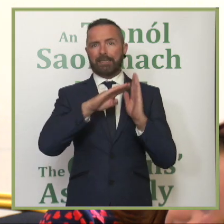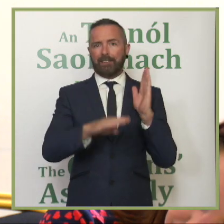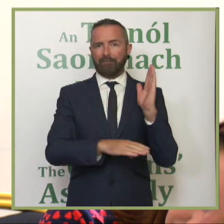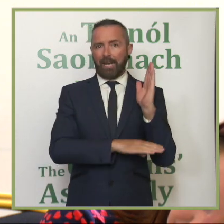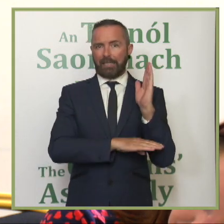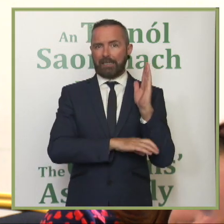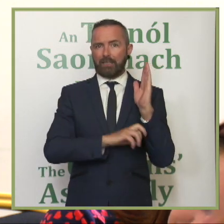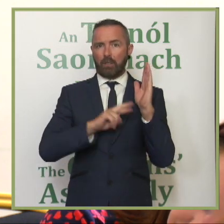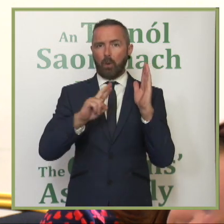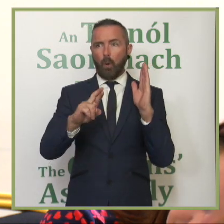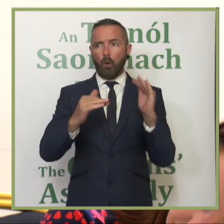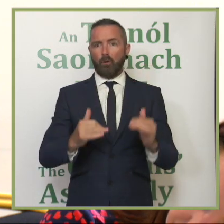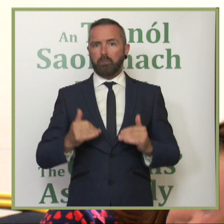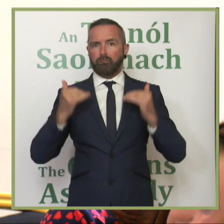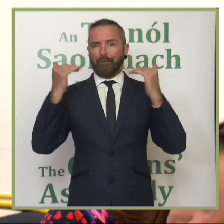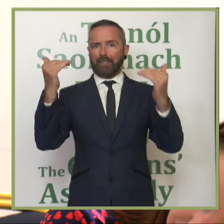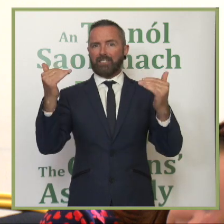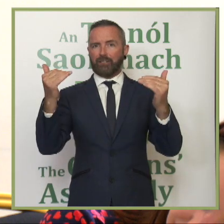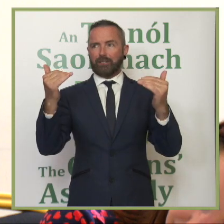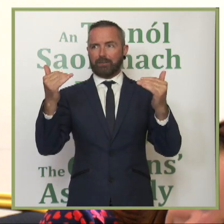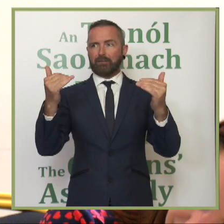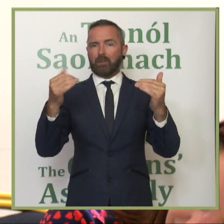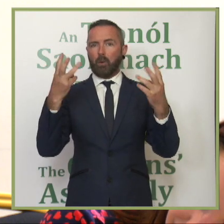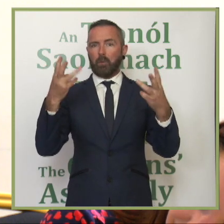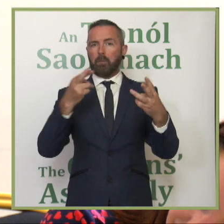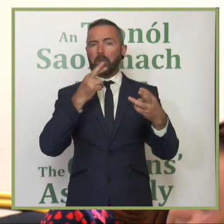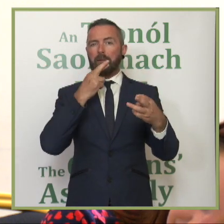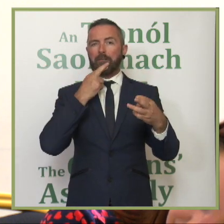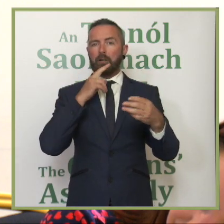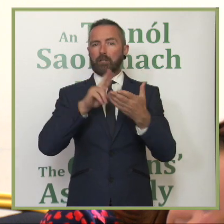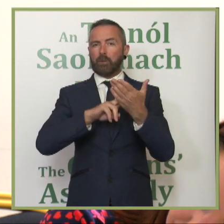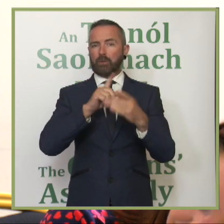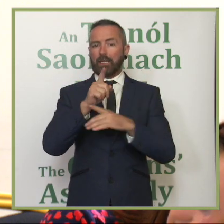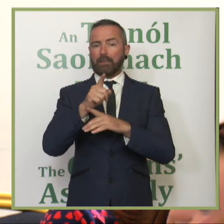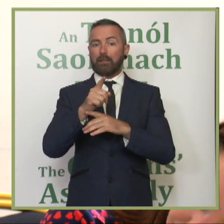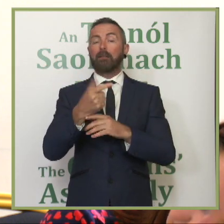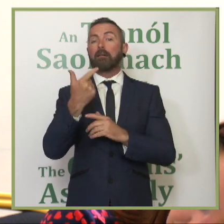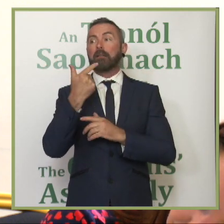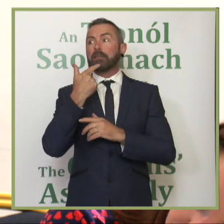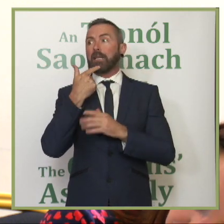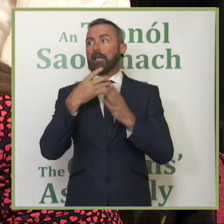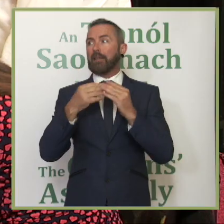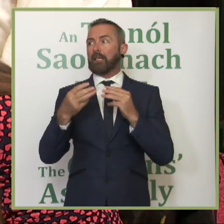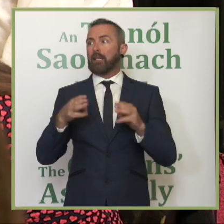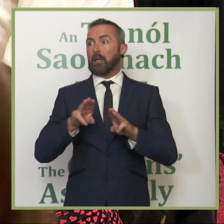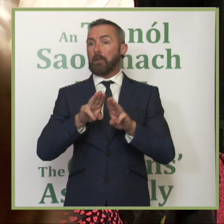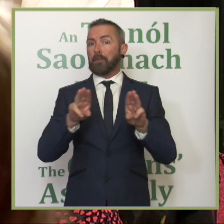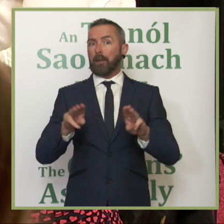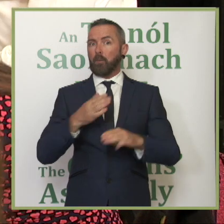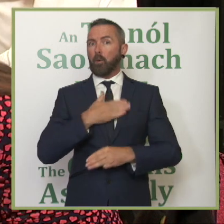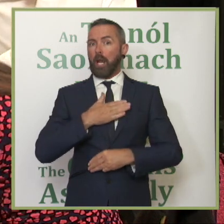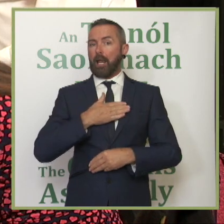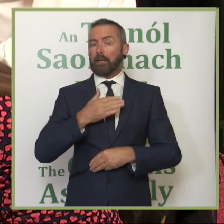them. And we just have a second one. Maybe people would like the possibility of having